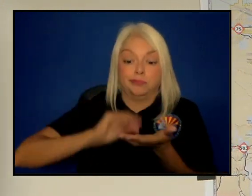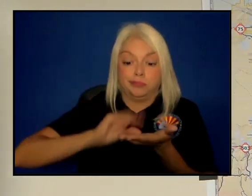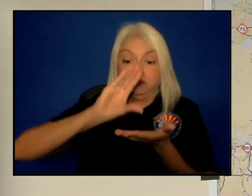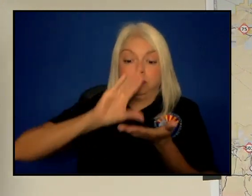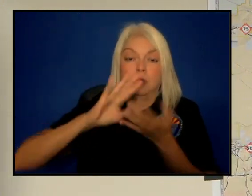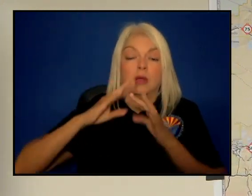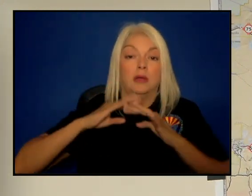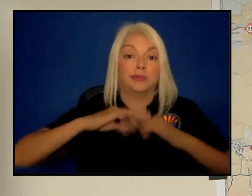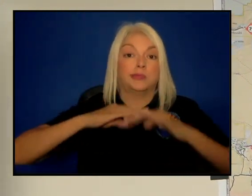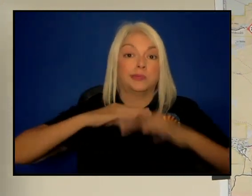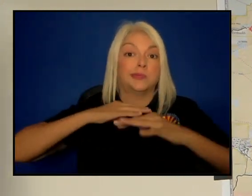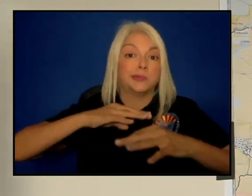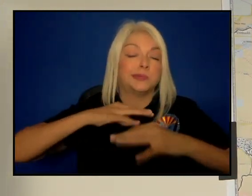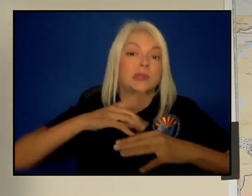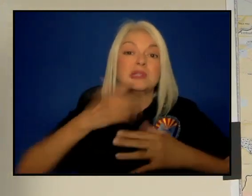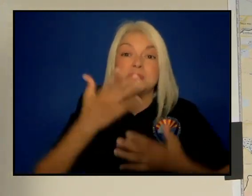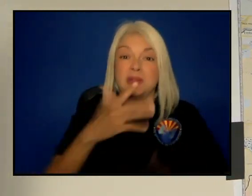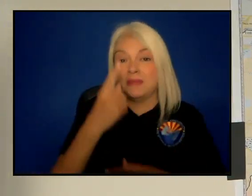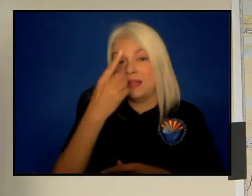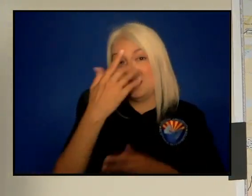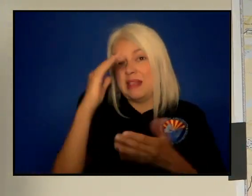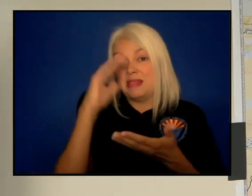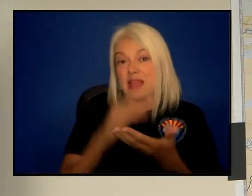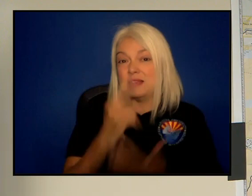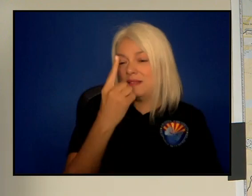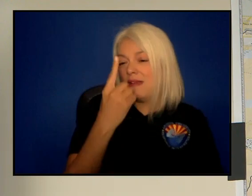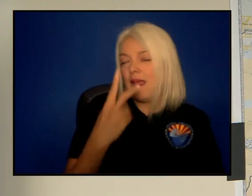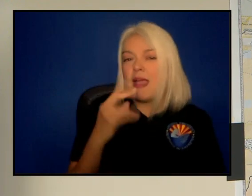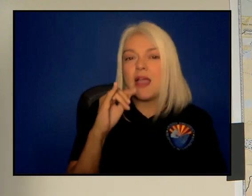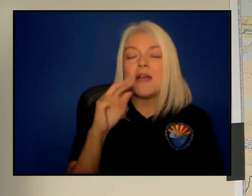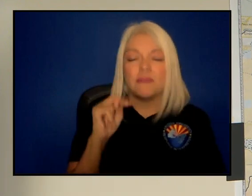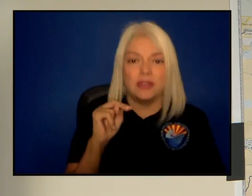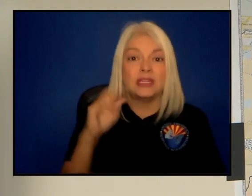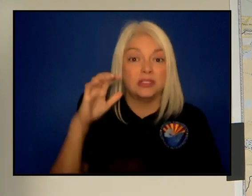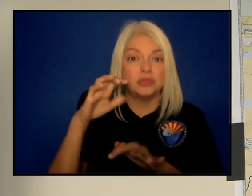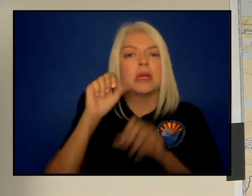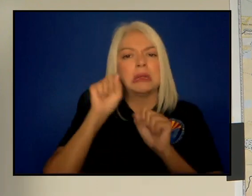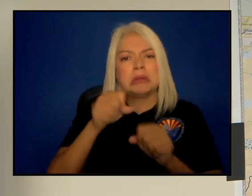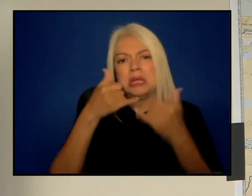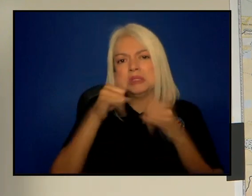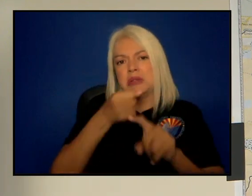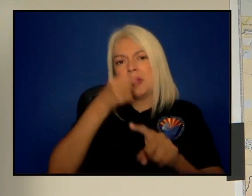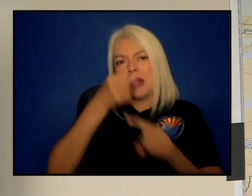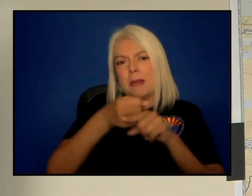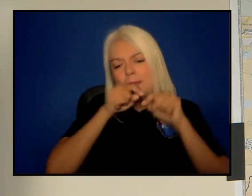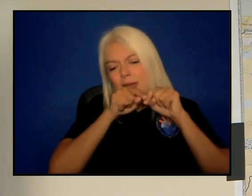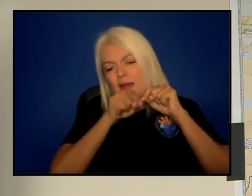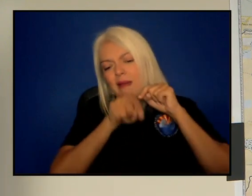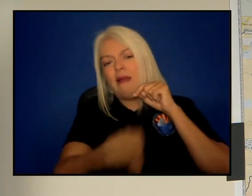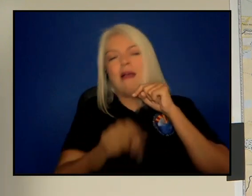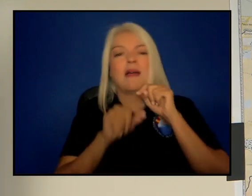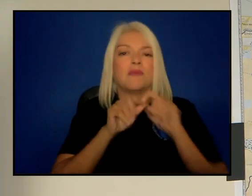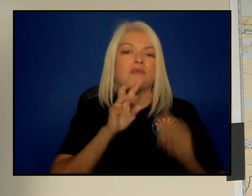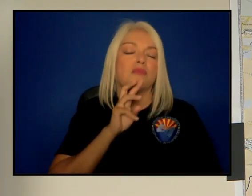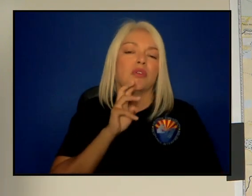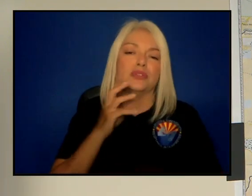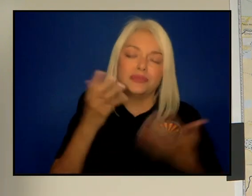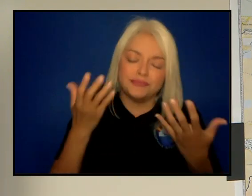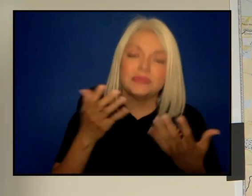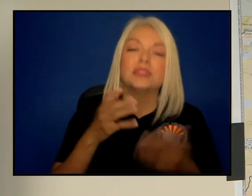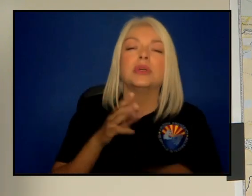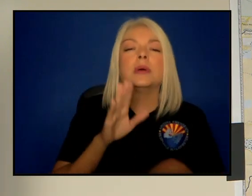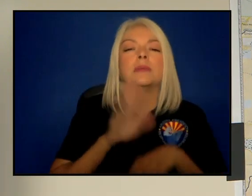of an inch of rainfall to cause significant impacts downstream today. So stay weather aware out